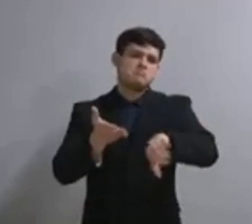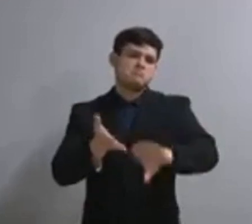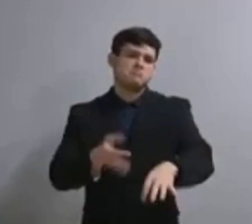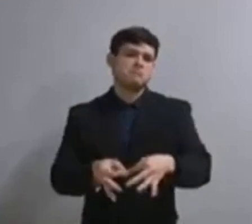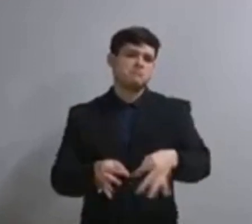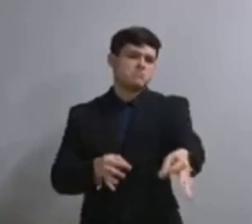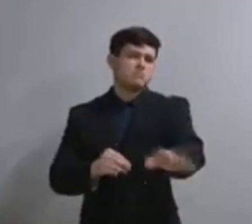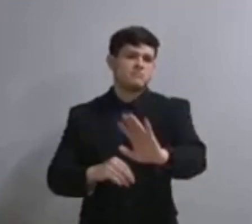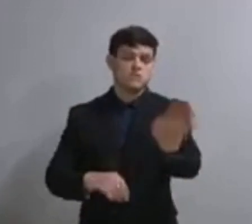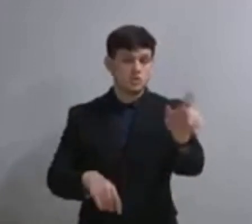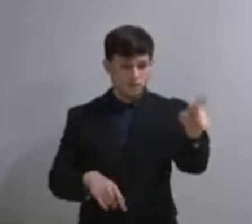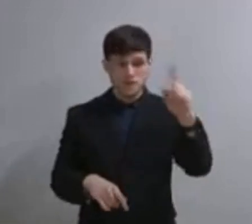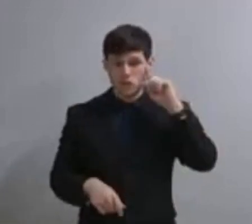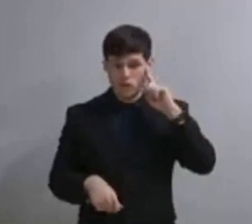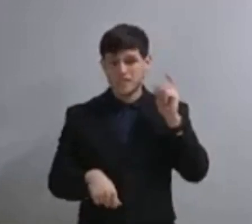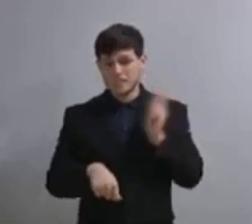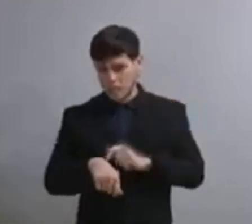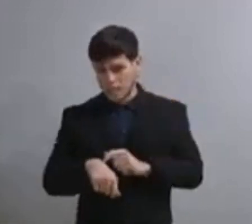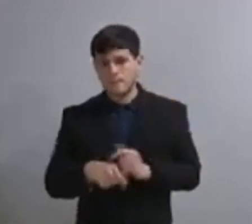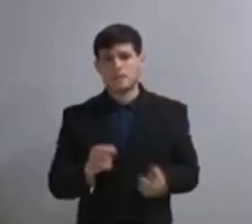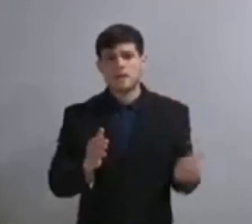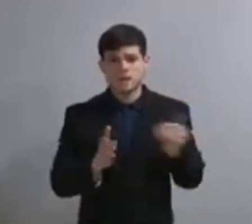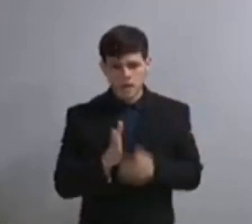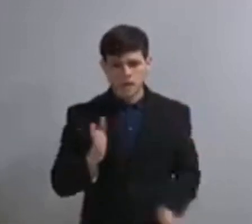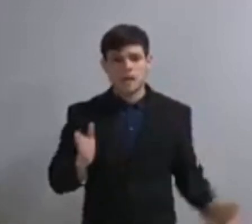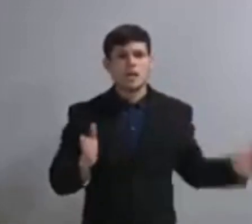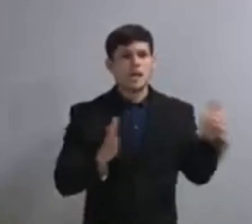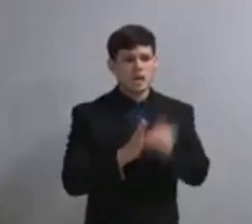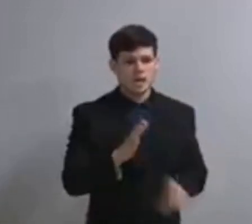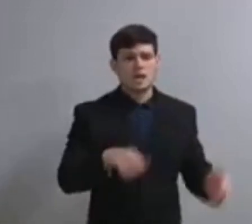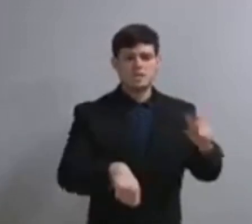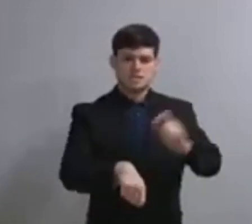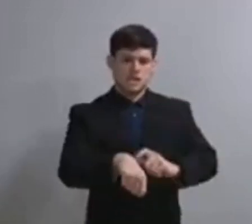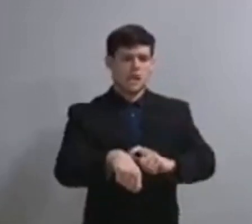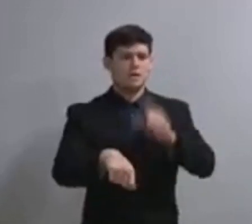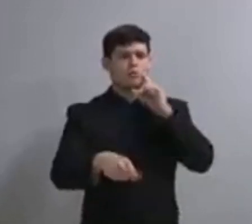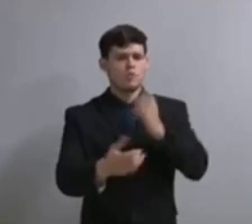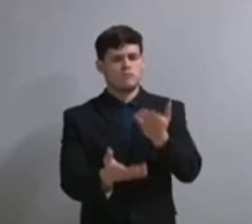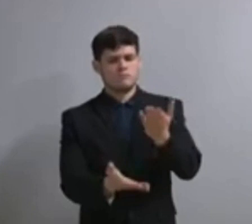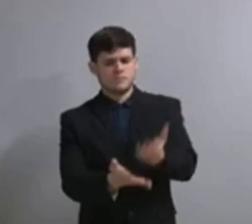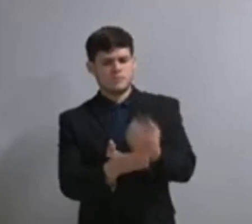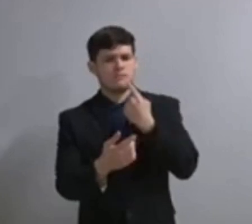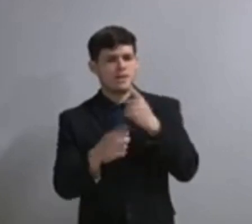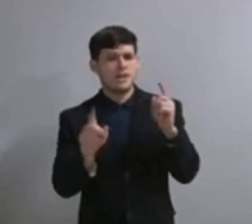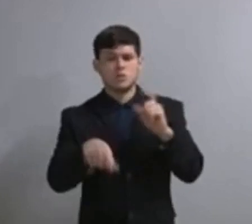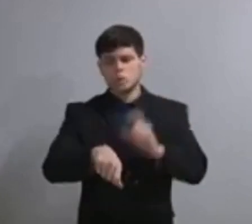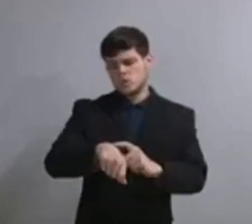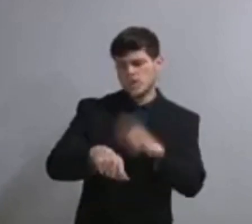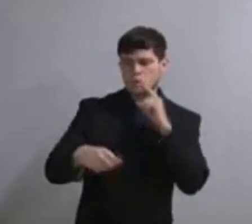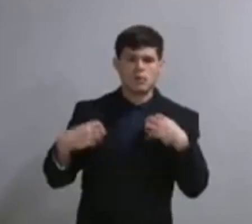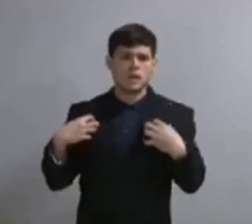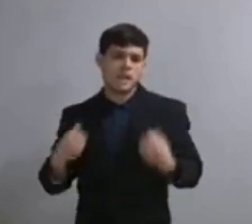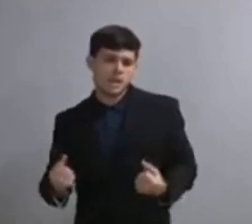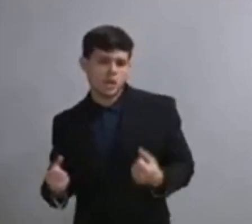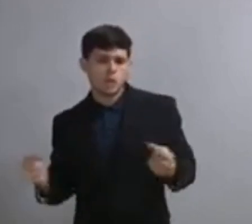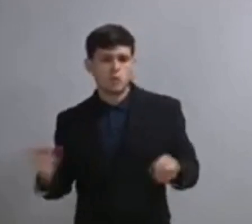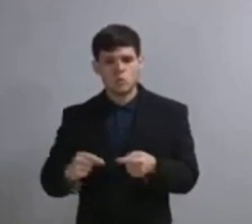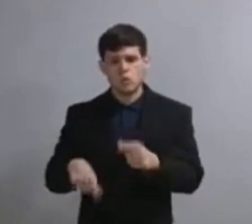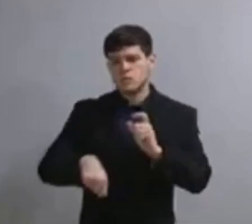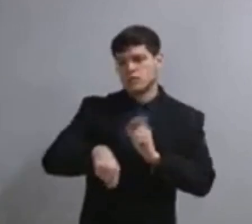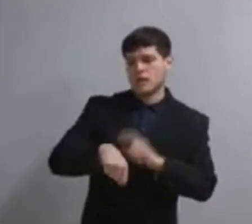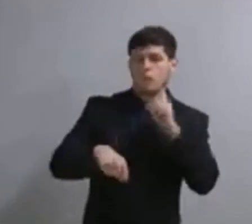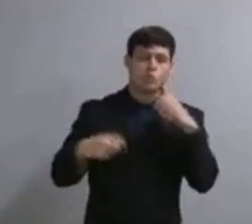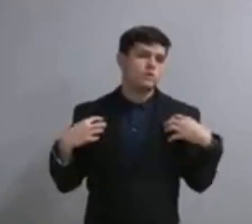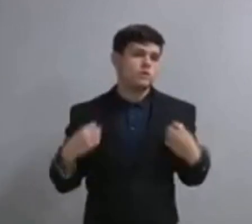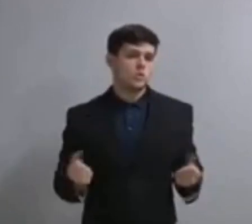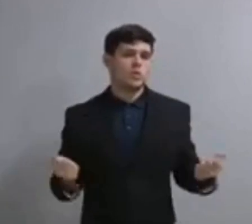have heard time and again that time reveals all answers, or time heals all wounds, or time restores